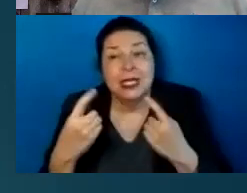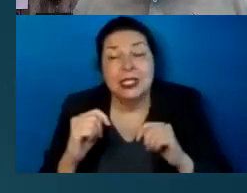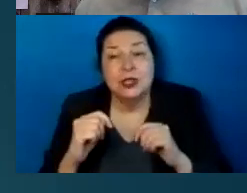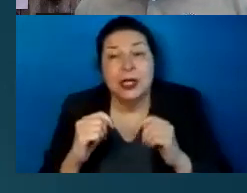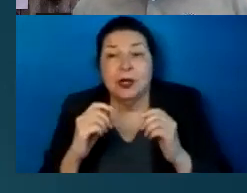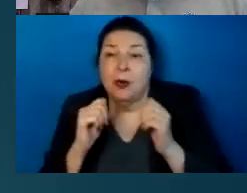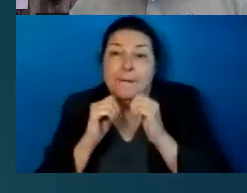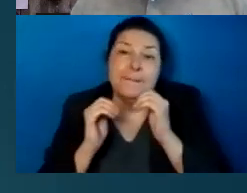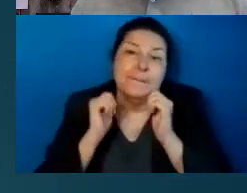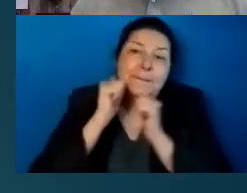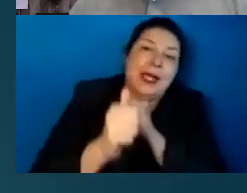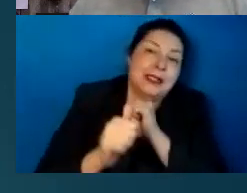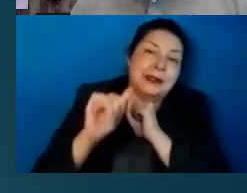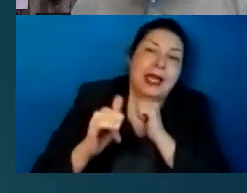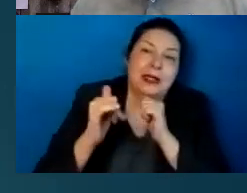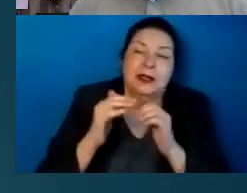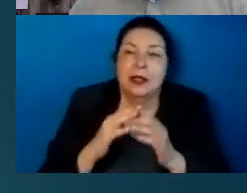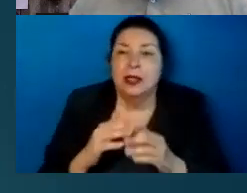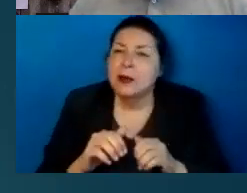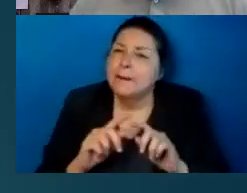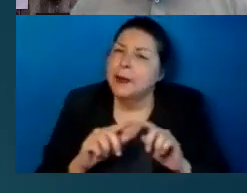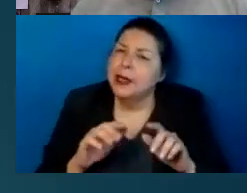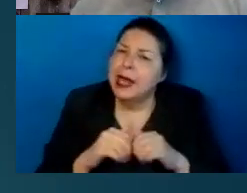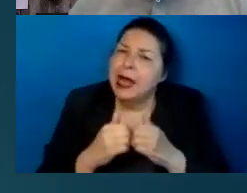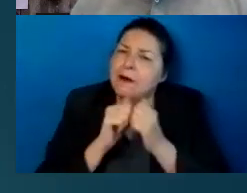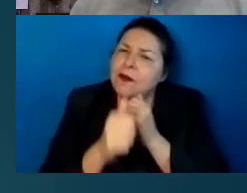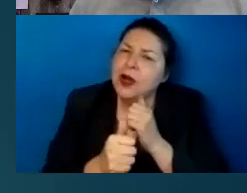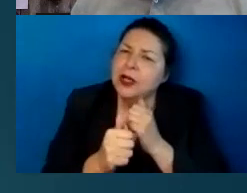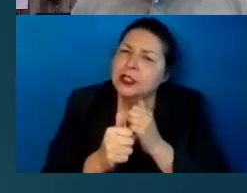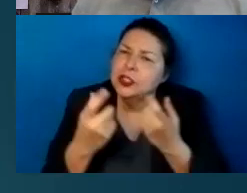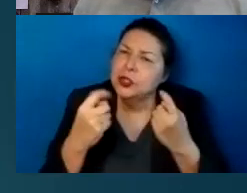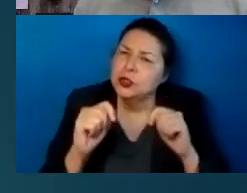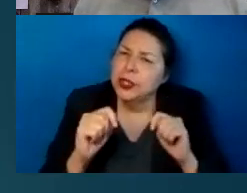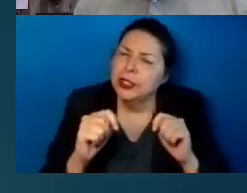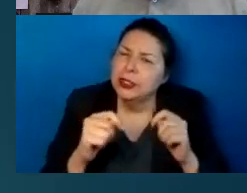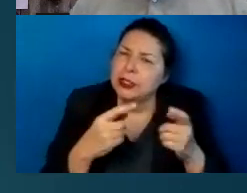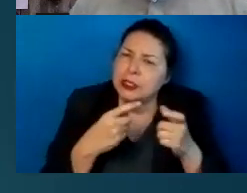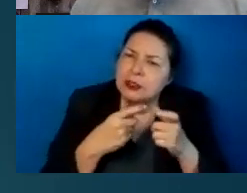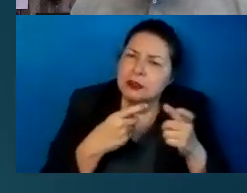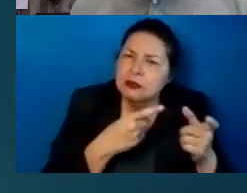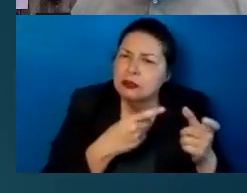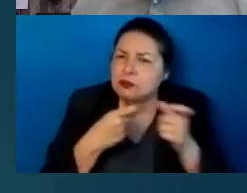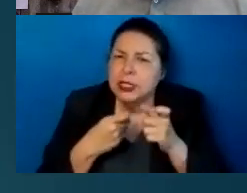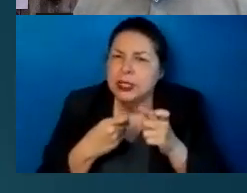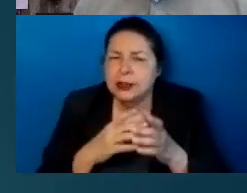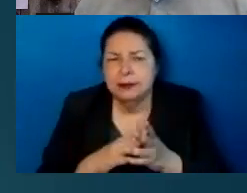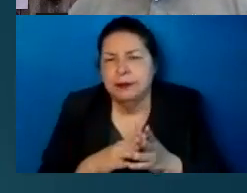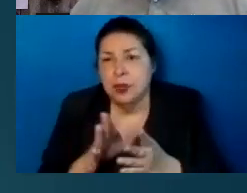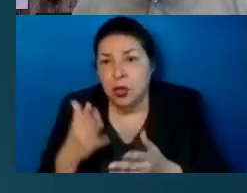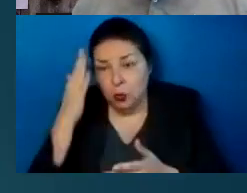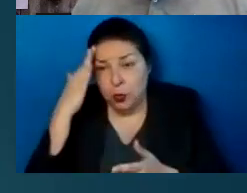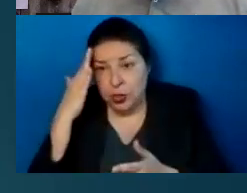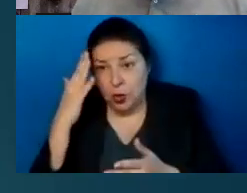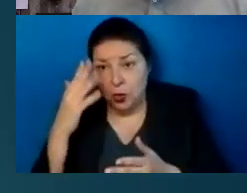And how far do you push it? We know the speed laws are there for our safety,